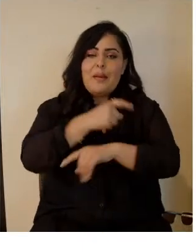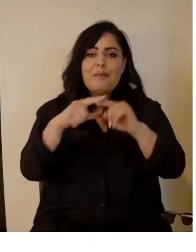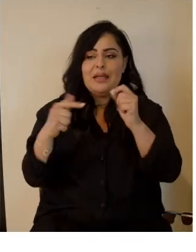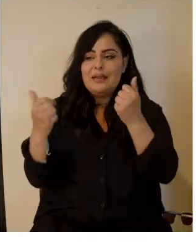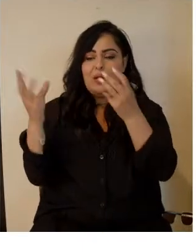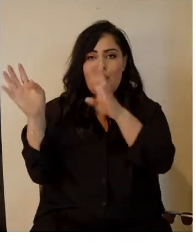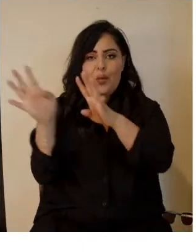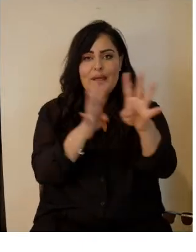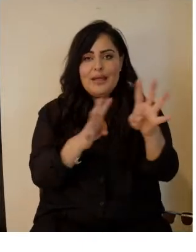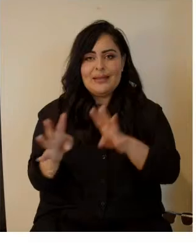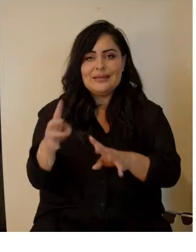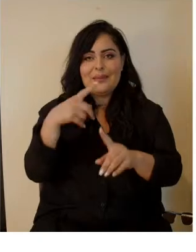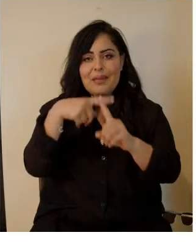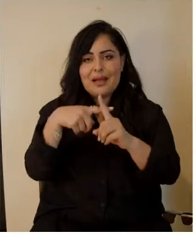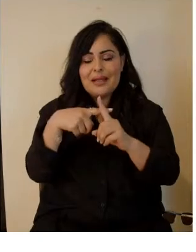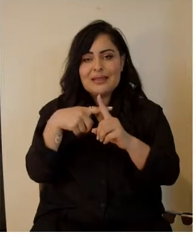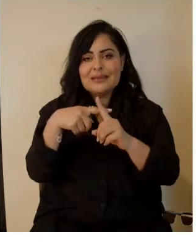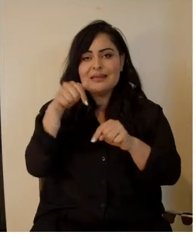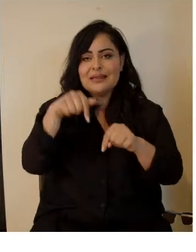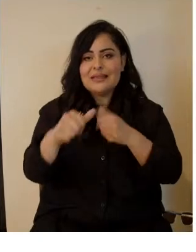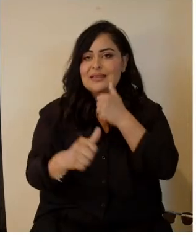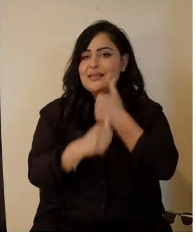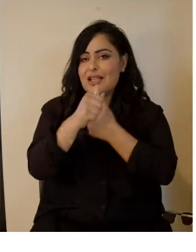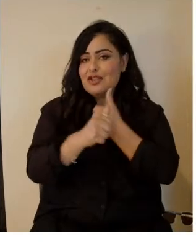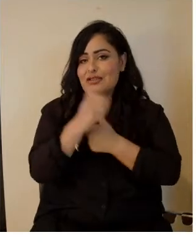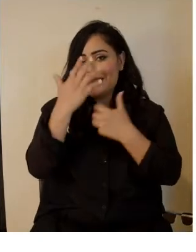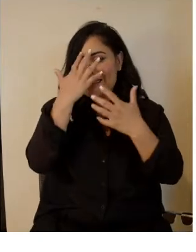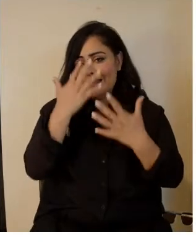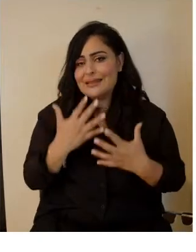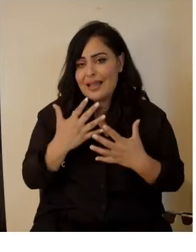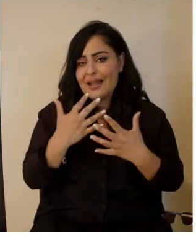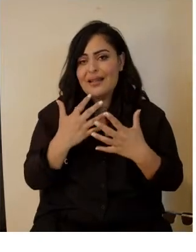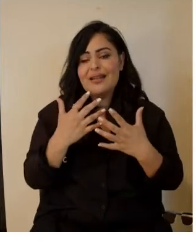and these dangerous, unprecedented, and very sad and